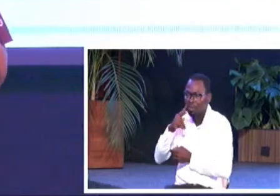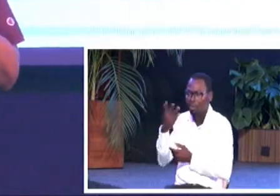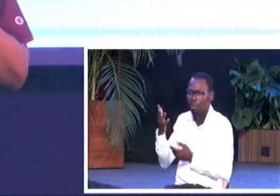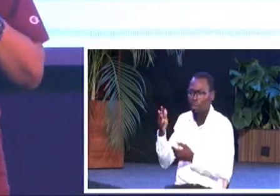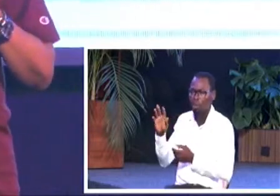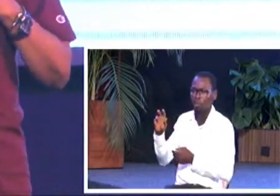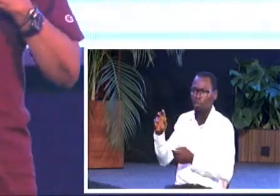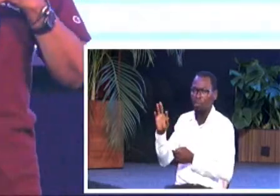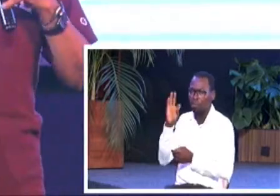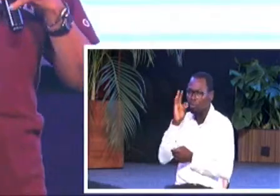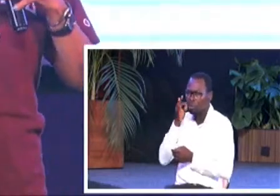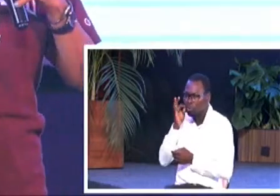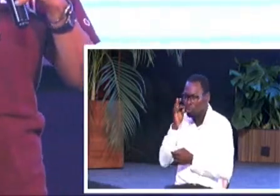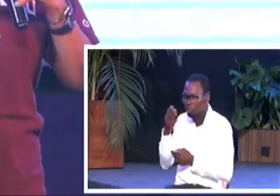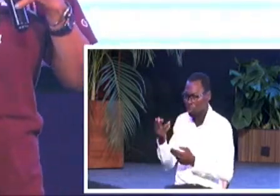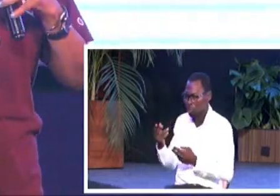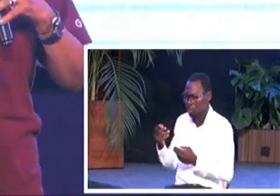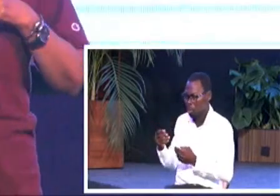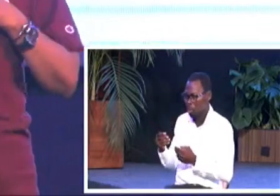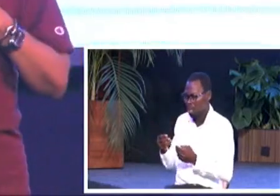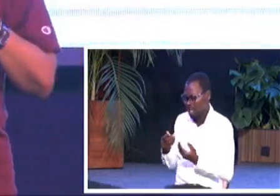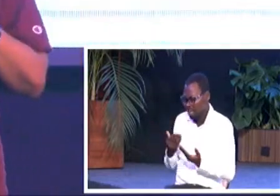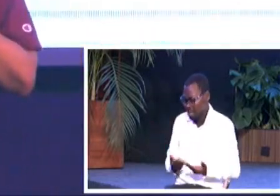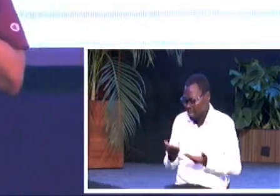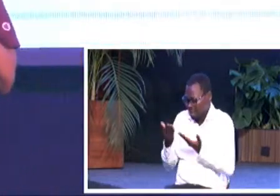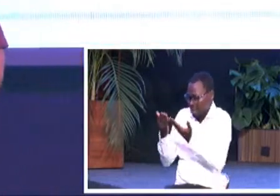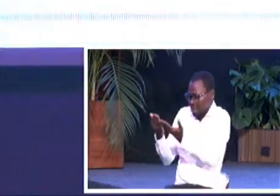Research into supply and demand.